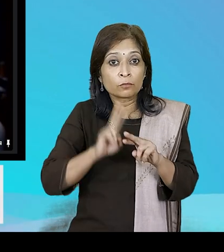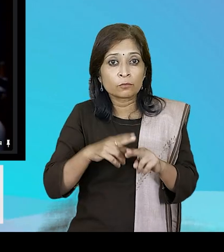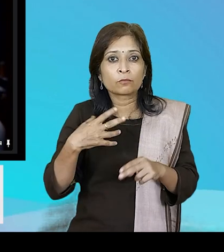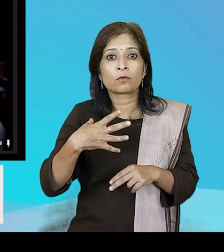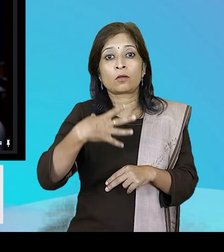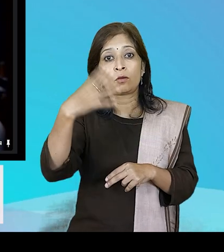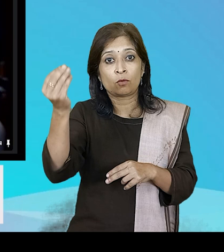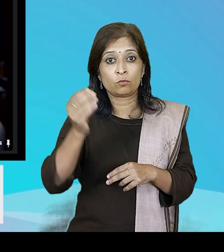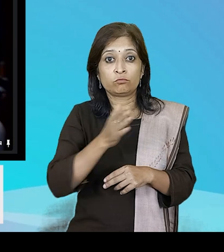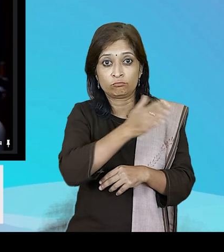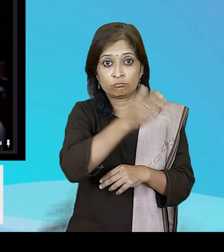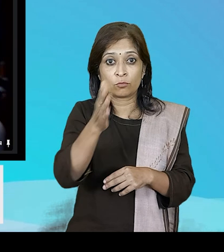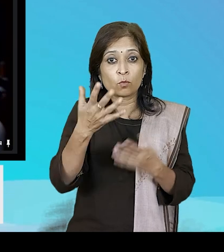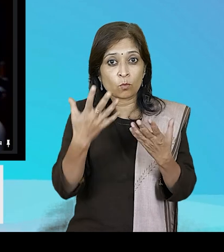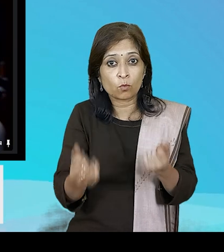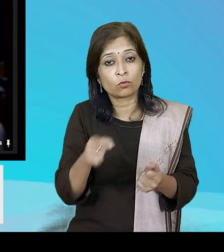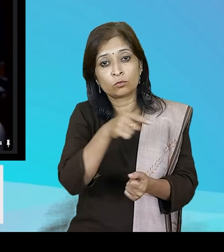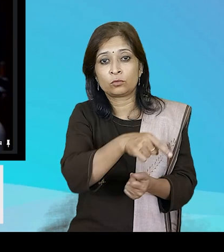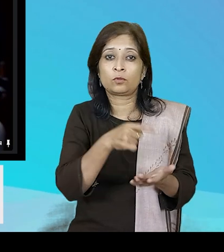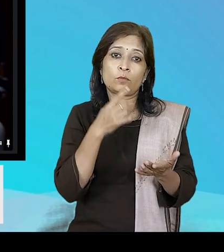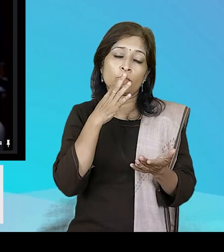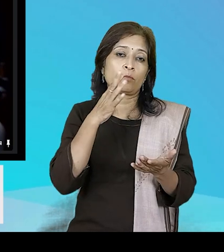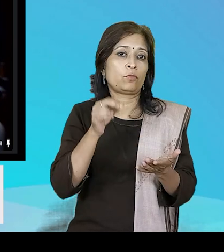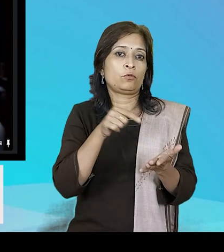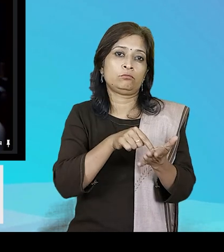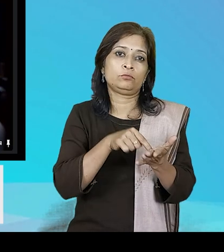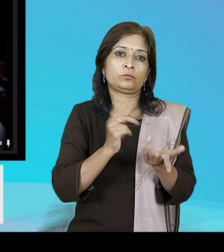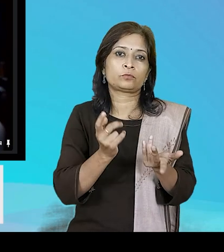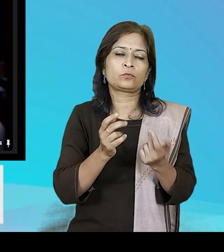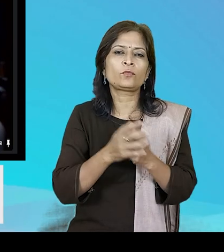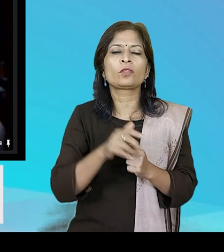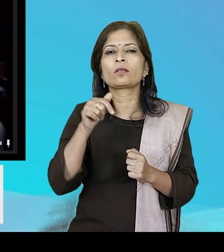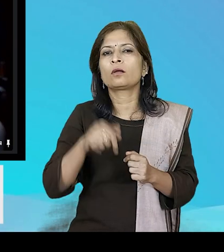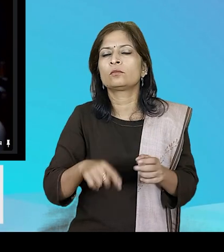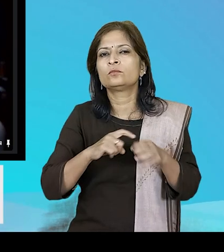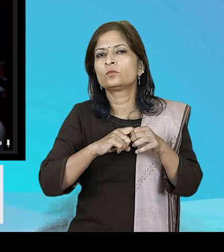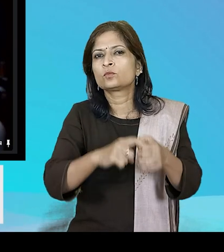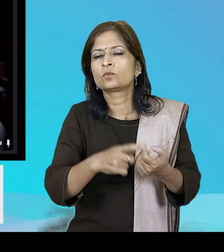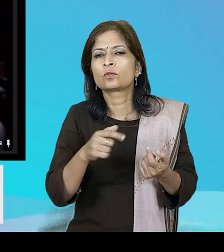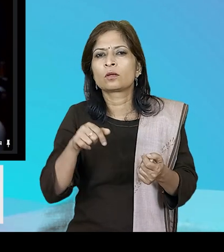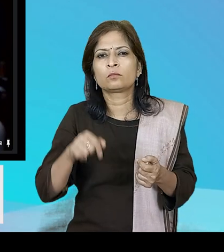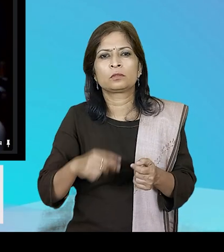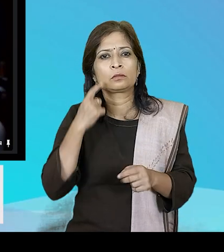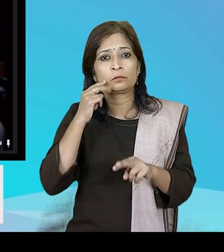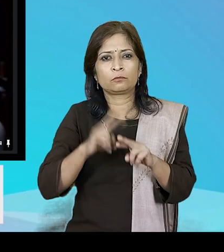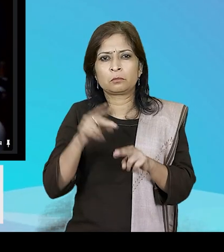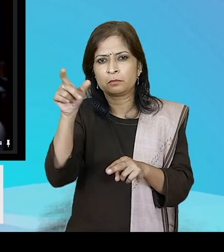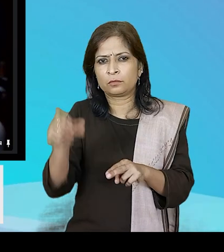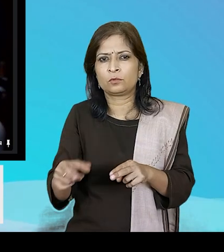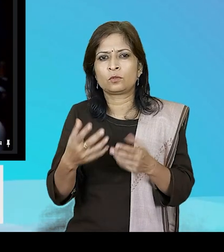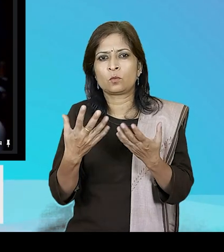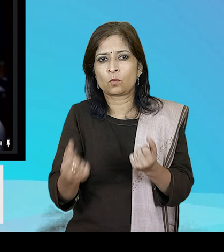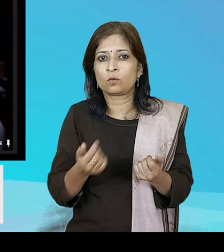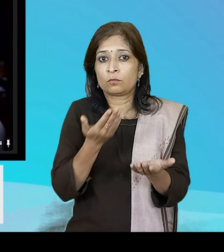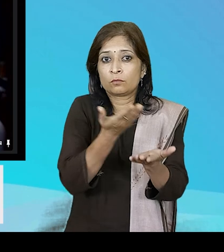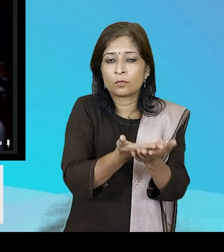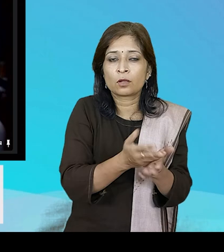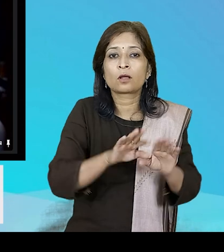you travel outside the country. Right, madam. Okay, ma'am. So how can somebody apply for a